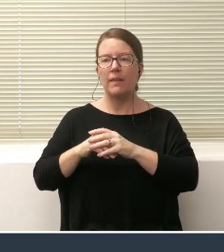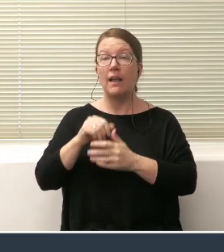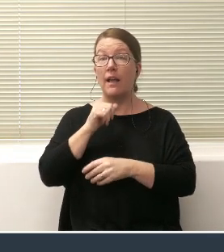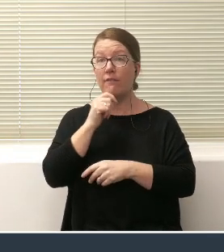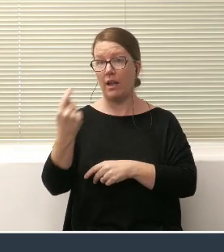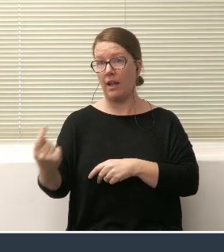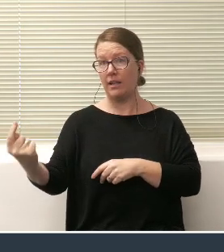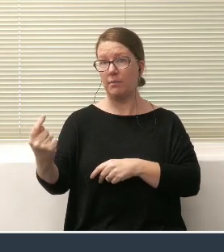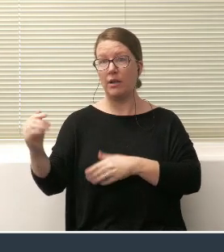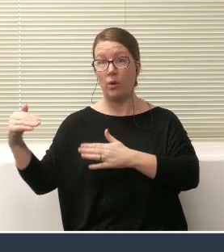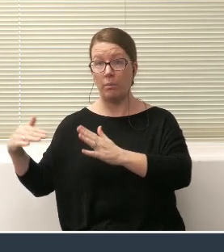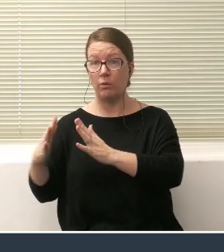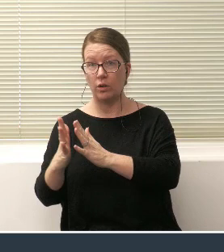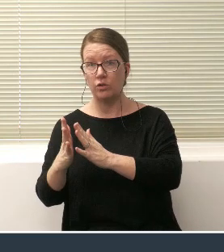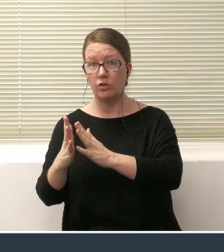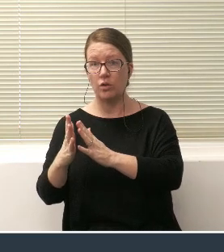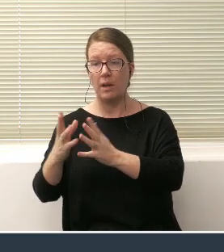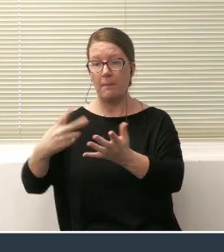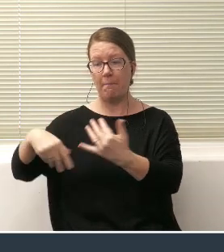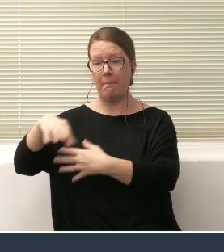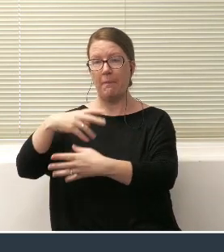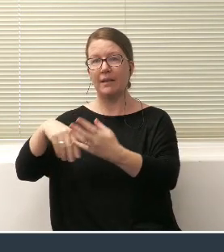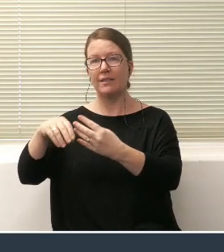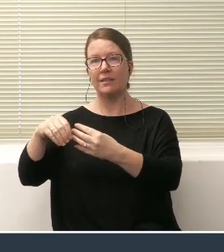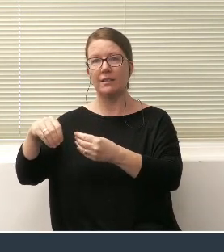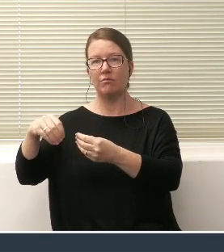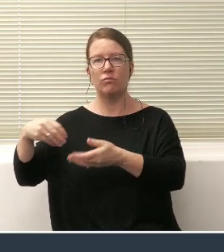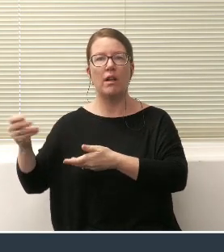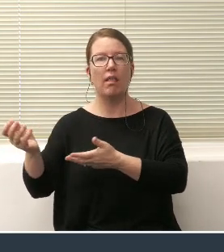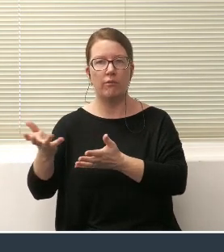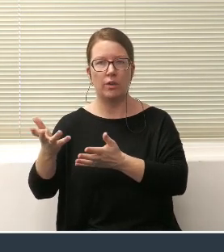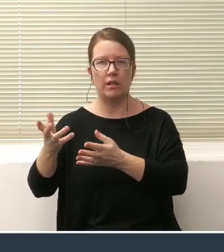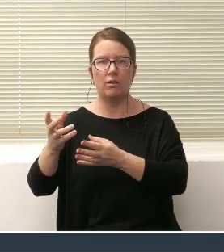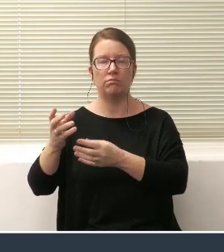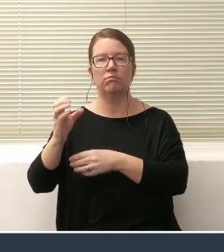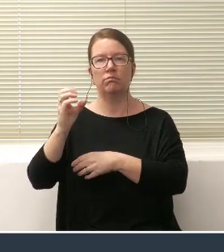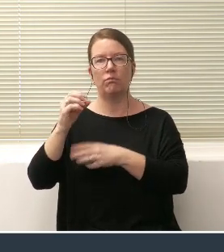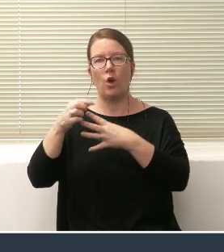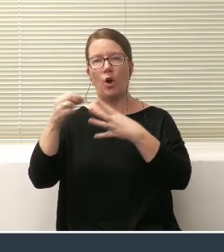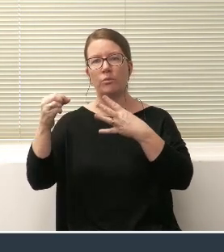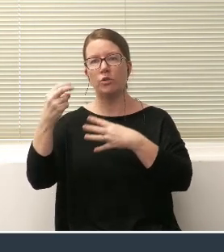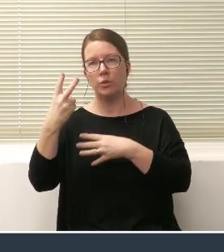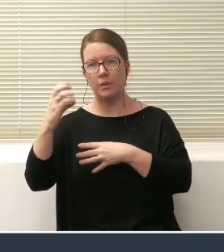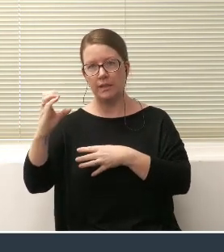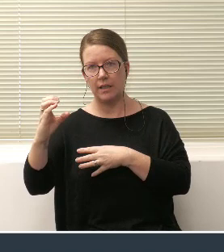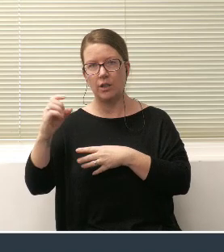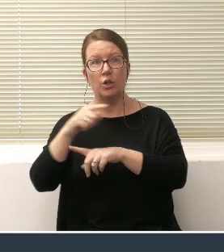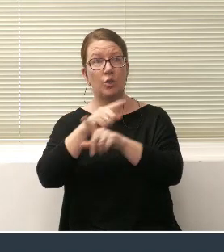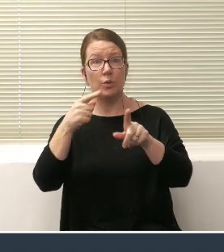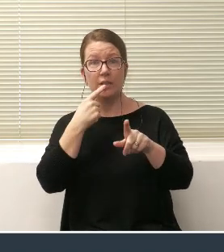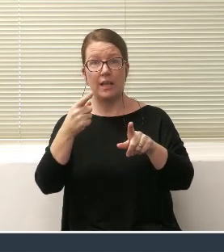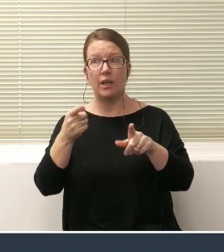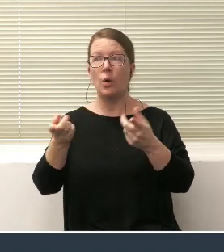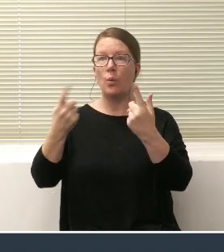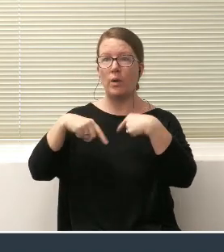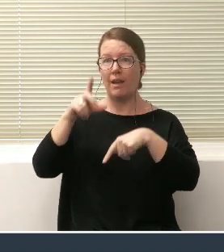independent approach, under the mixed or under option 2C, the council, I think what you're suggesting is the council